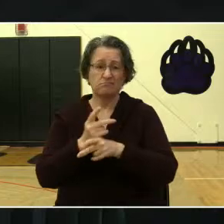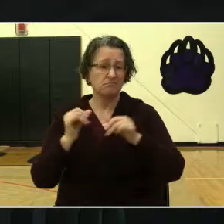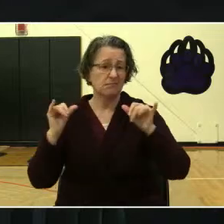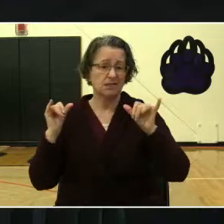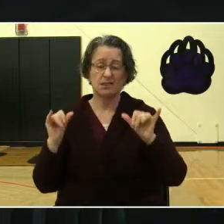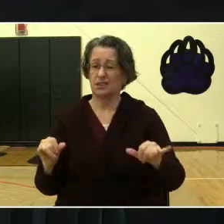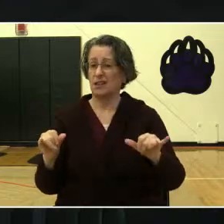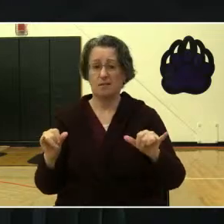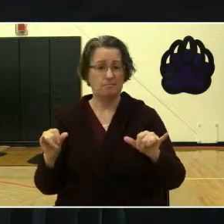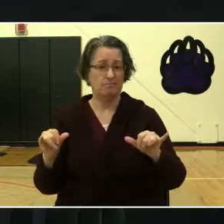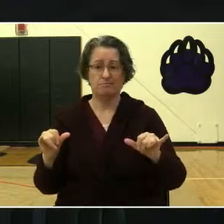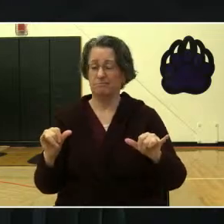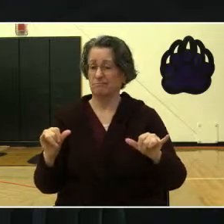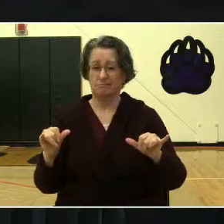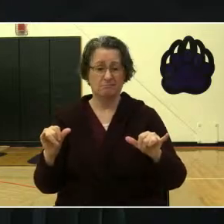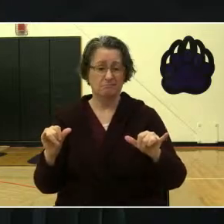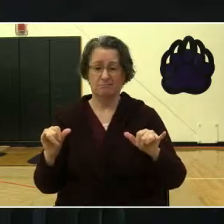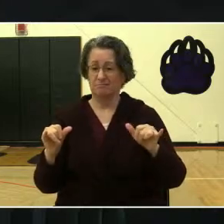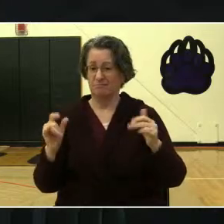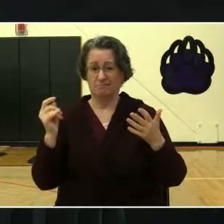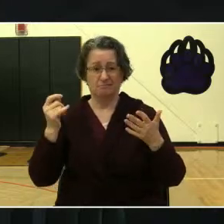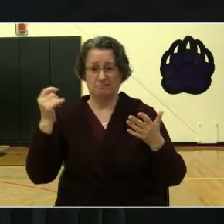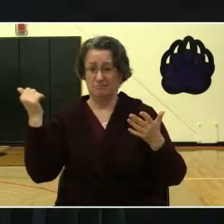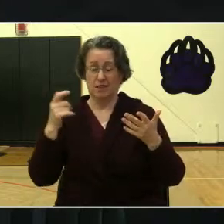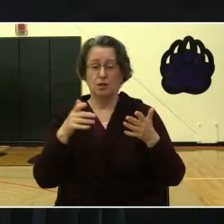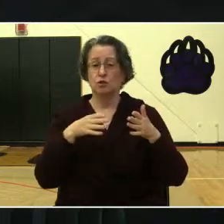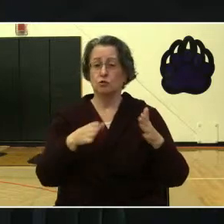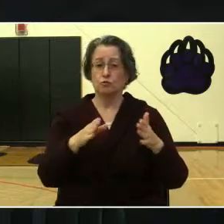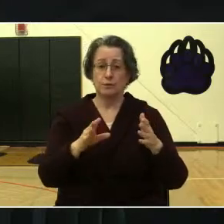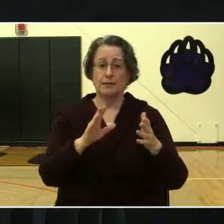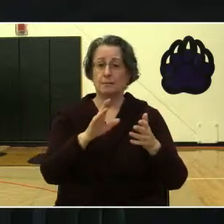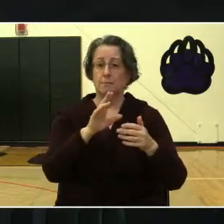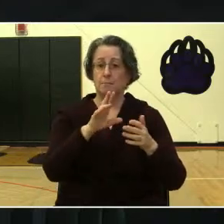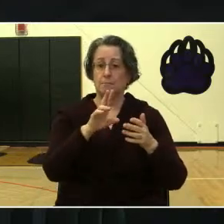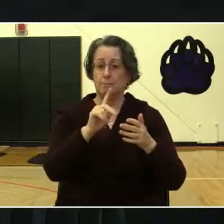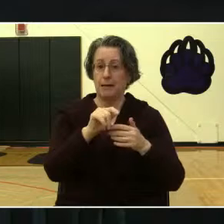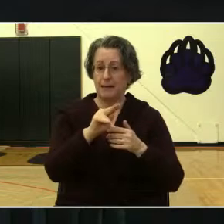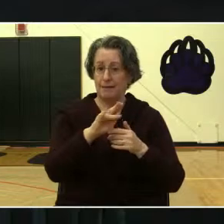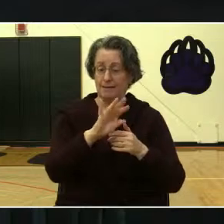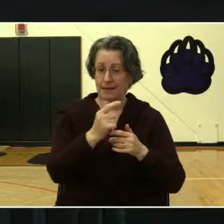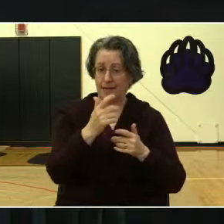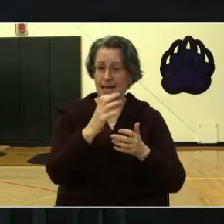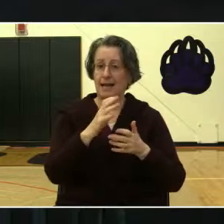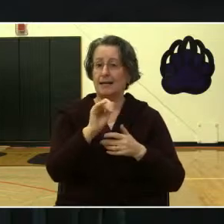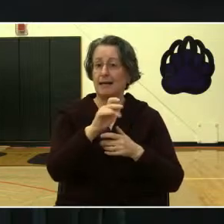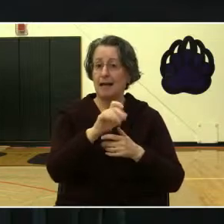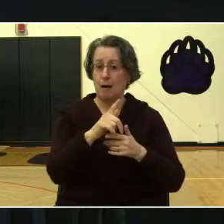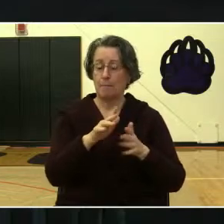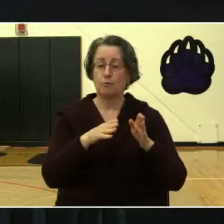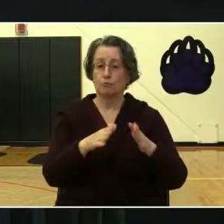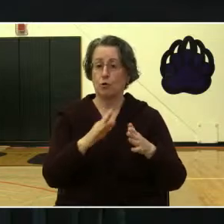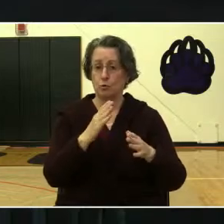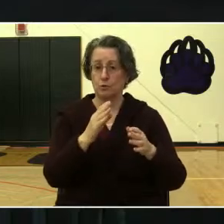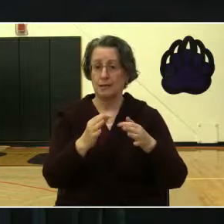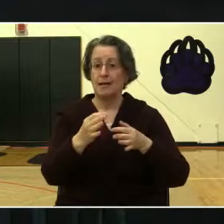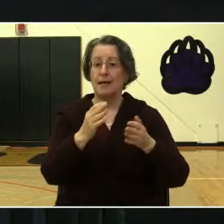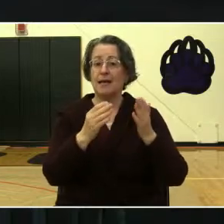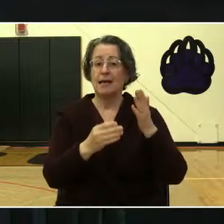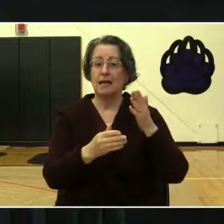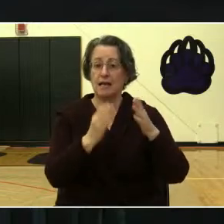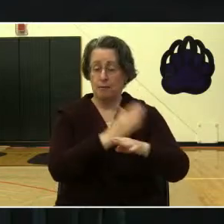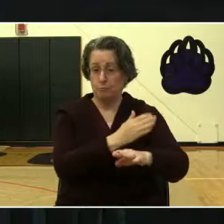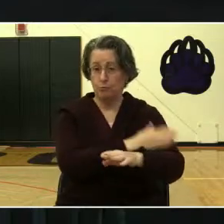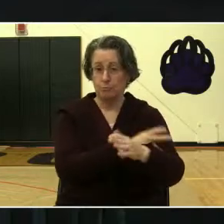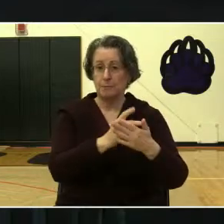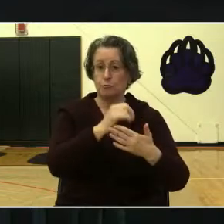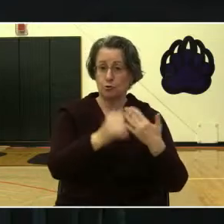striking out to be used for Street pay and capital Road improvements projects and substituting in its place the words